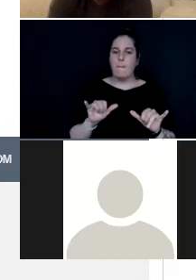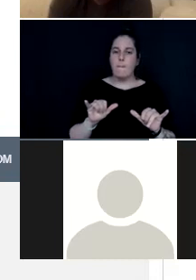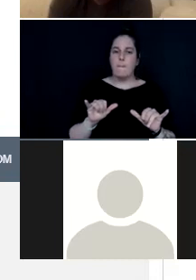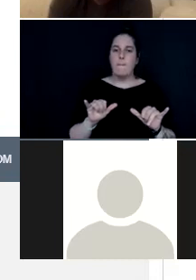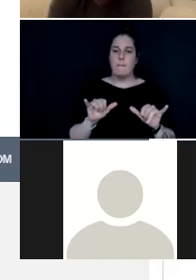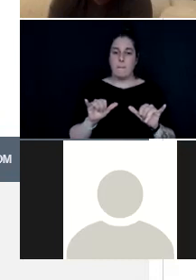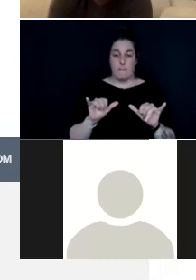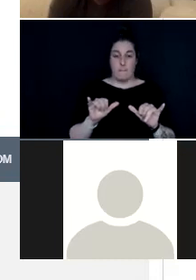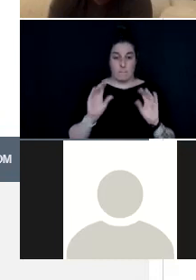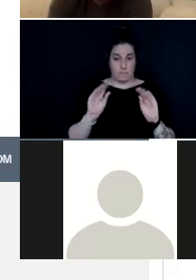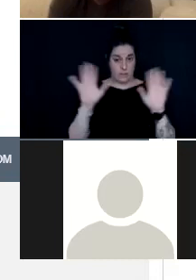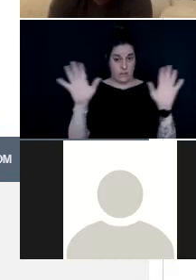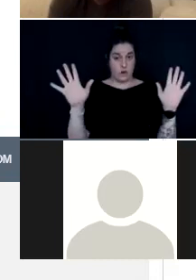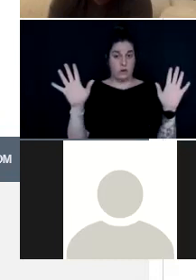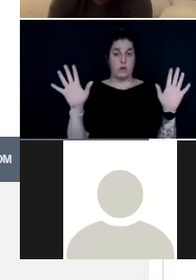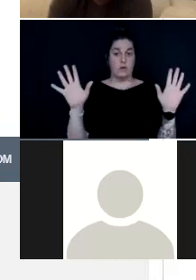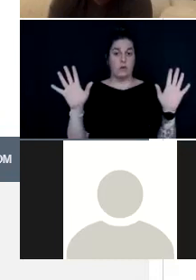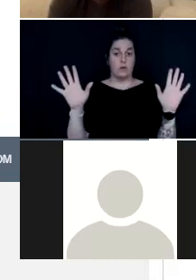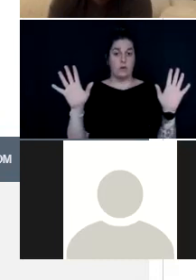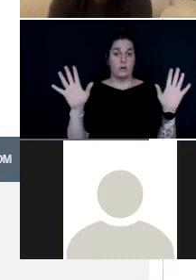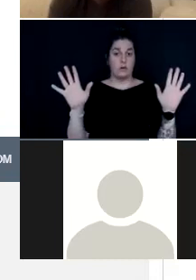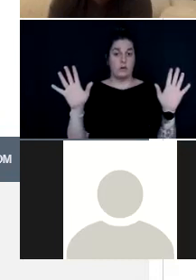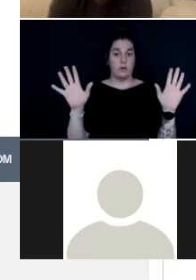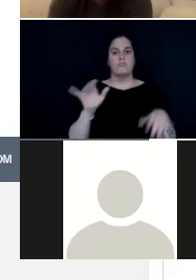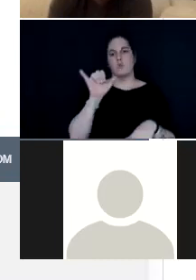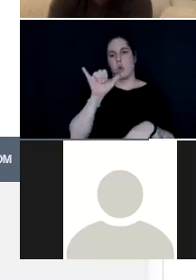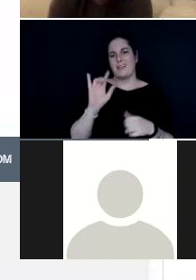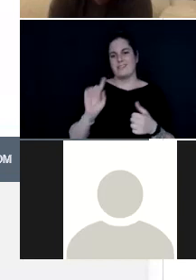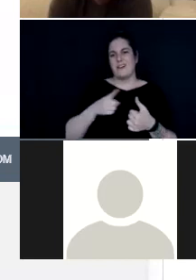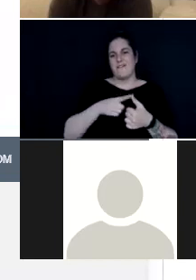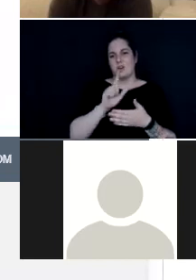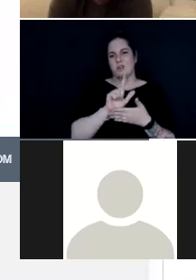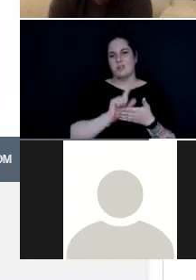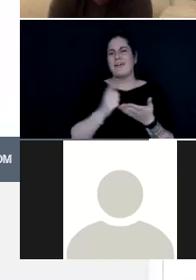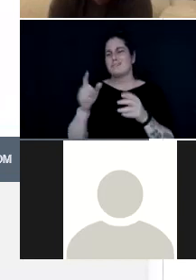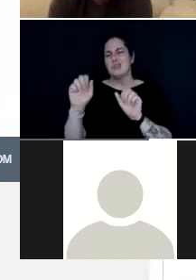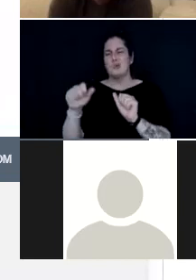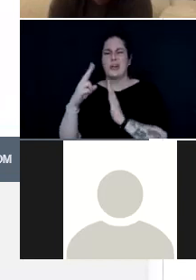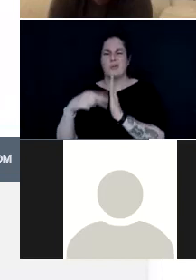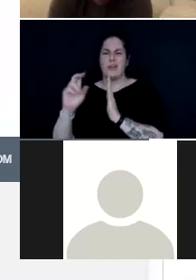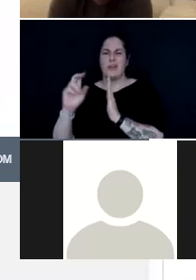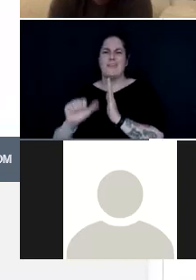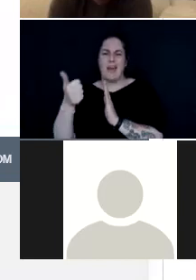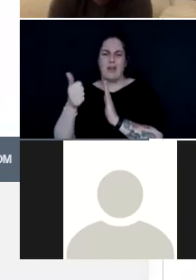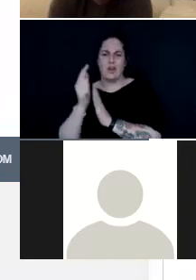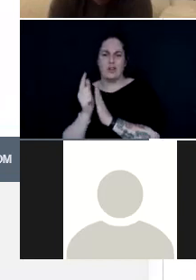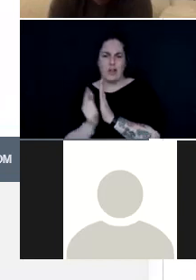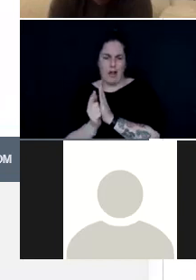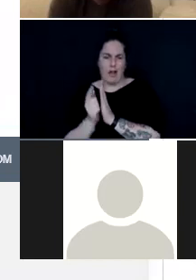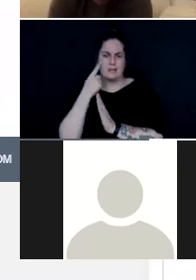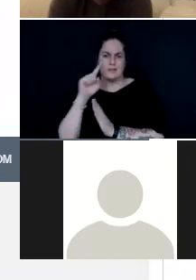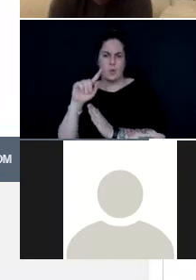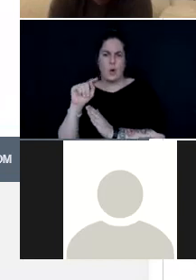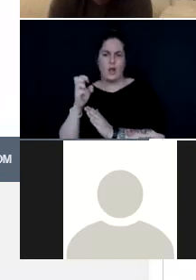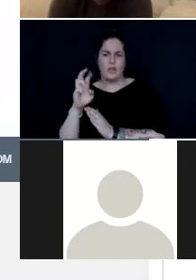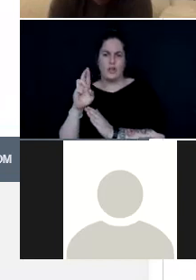Okay. First law of thermodynamics. The other laws of thermodynamics, you can read about them, but this is the one that you need to focus